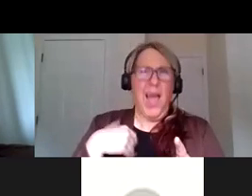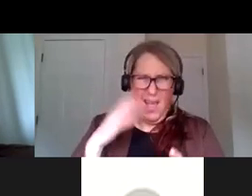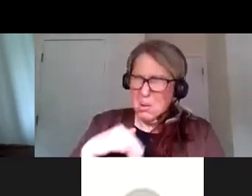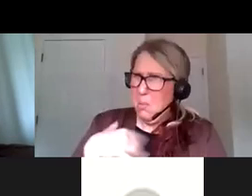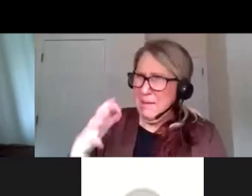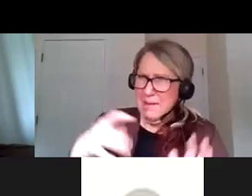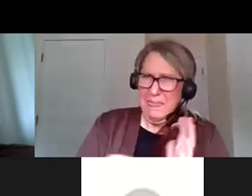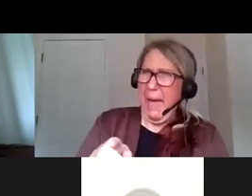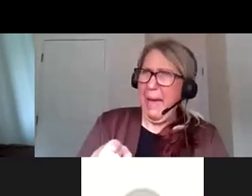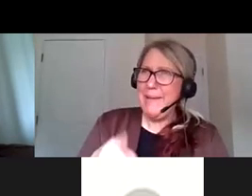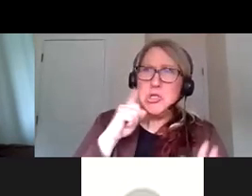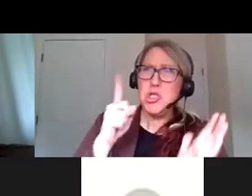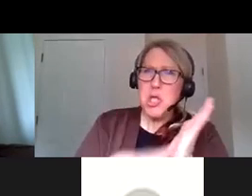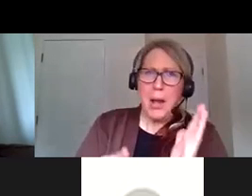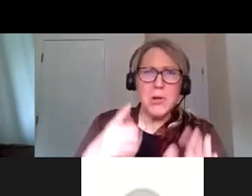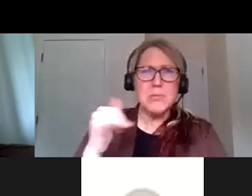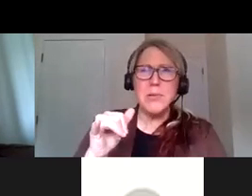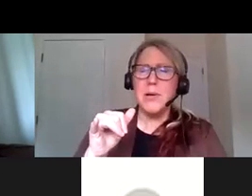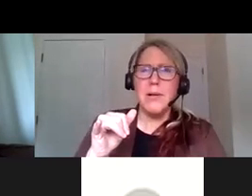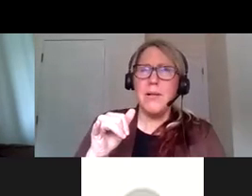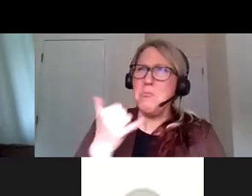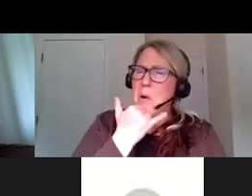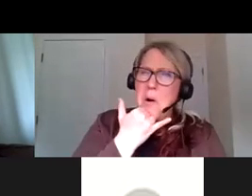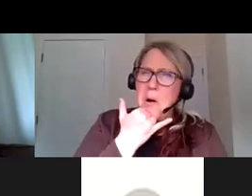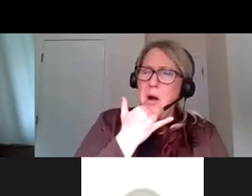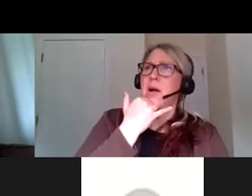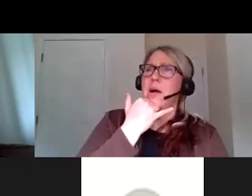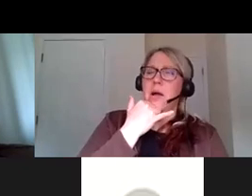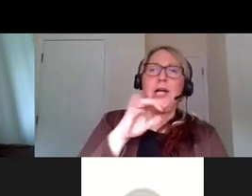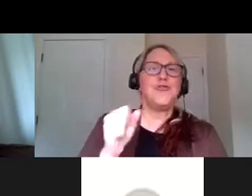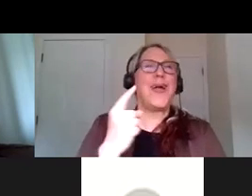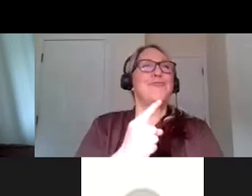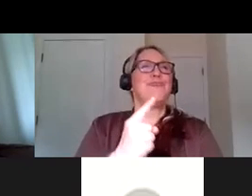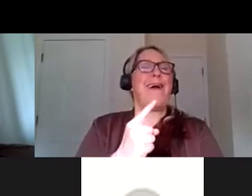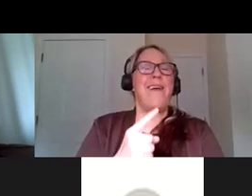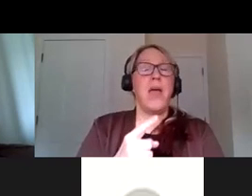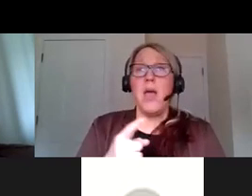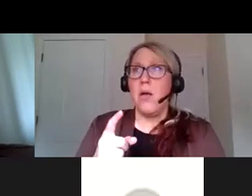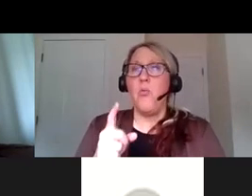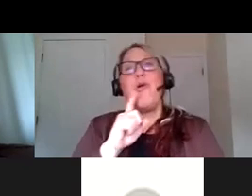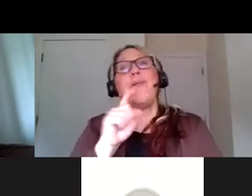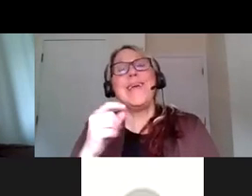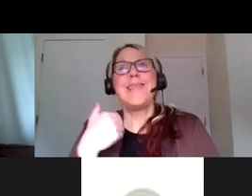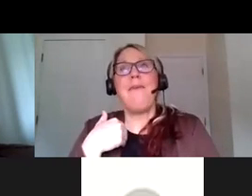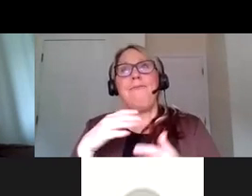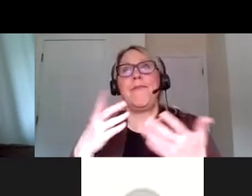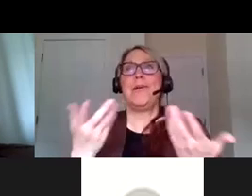did this, and the checker is still saying it's wrong, Right. when you at least have those